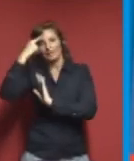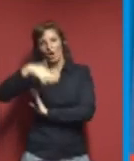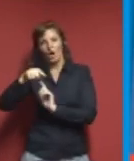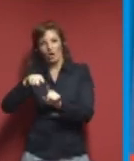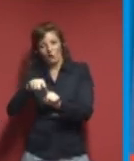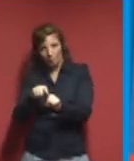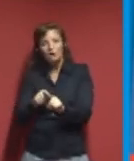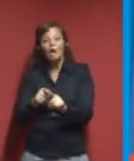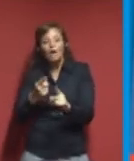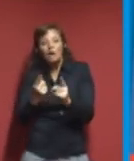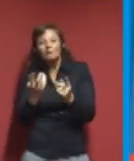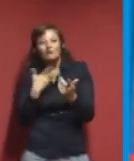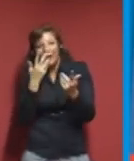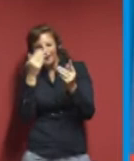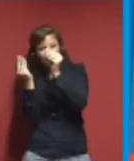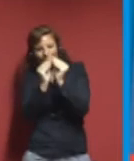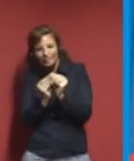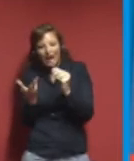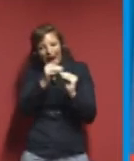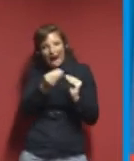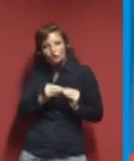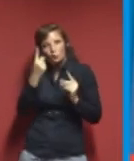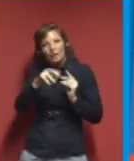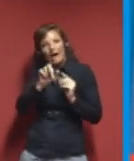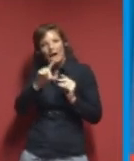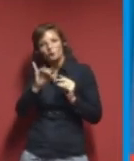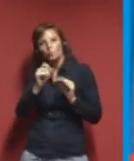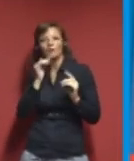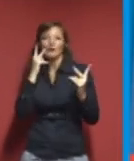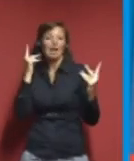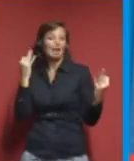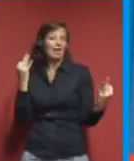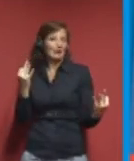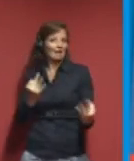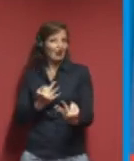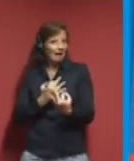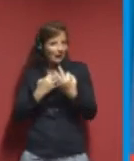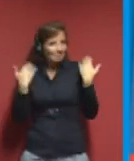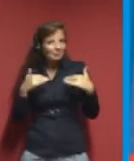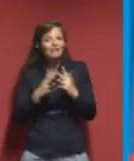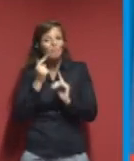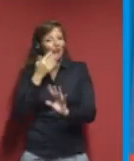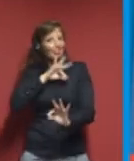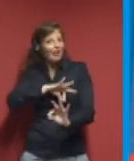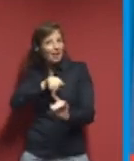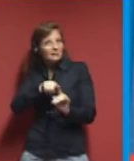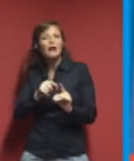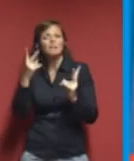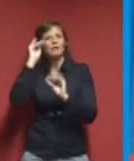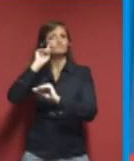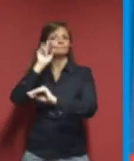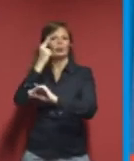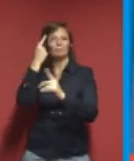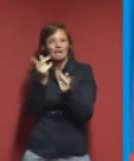My favorite one is the one in the lower right-hand corner. It's a fart sensor. You plug it into the Arduino, and it